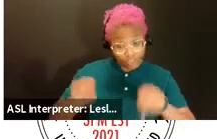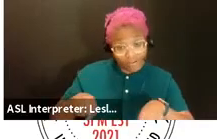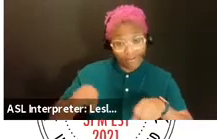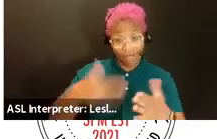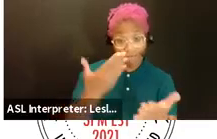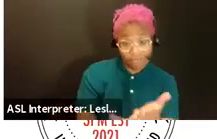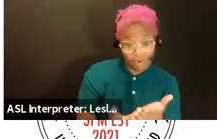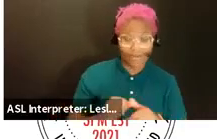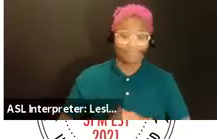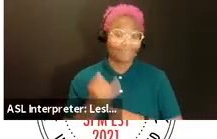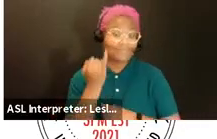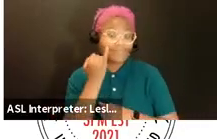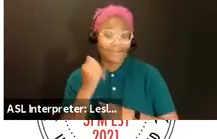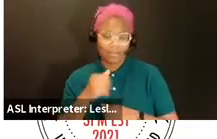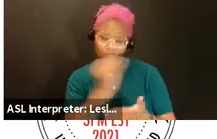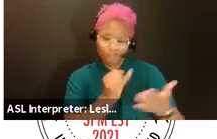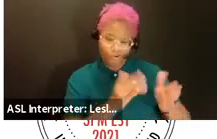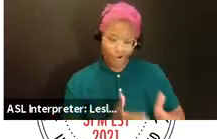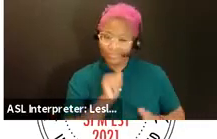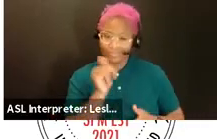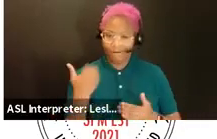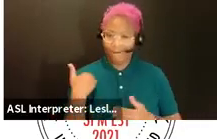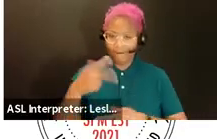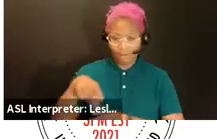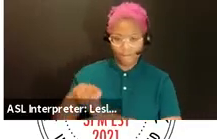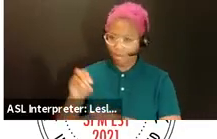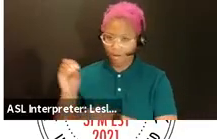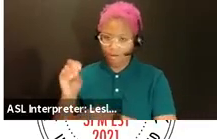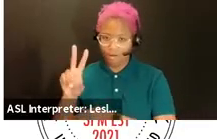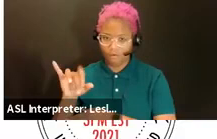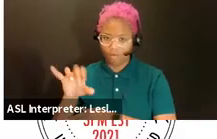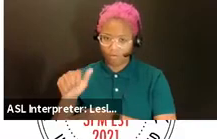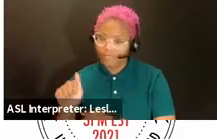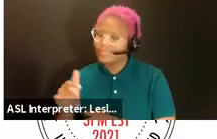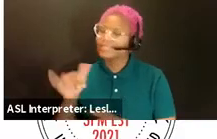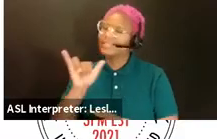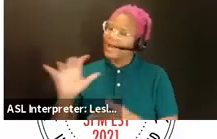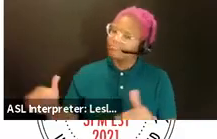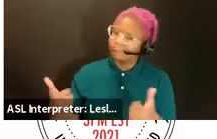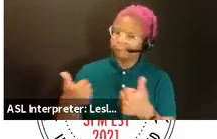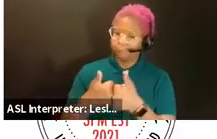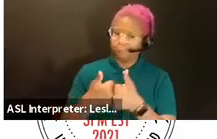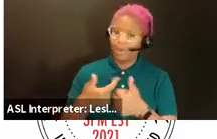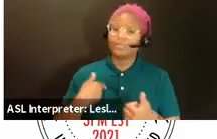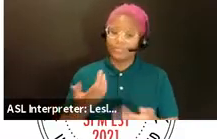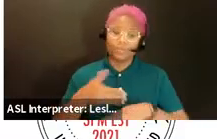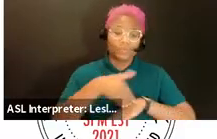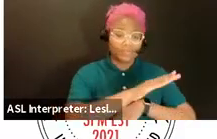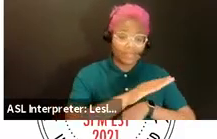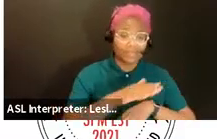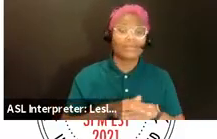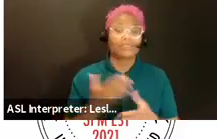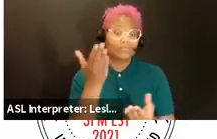appropriate PRO visa, things get a lot harder. They will need to petition for the work authorization. That's the filing the I-129. That's what Najen was talking